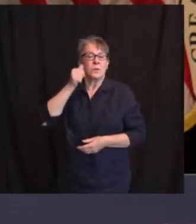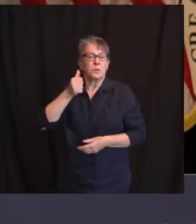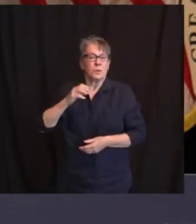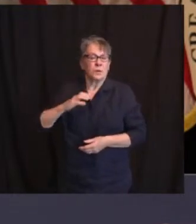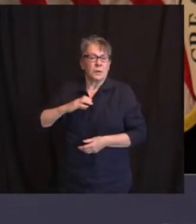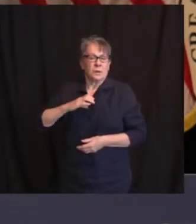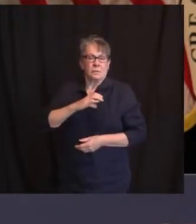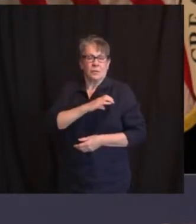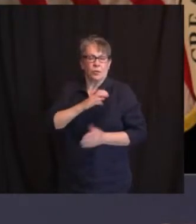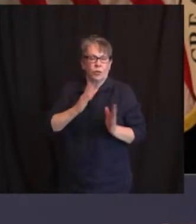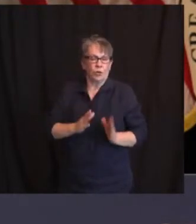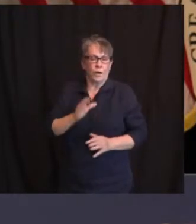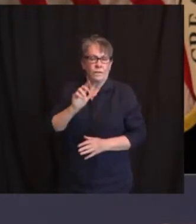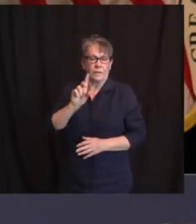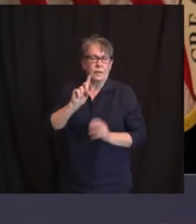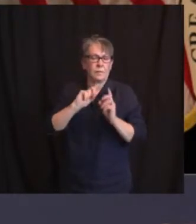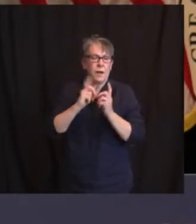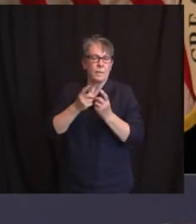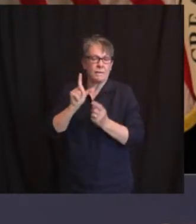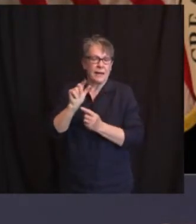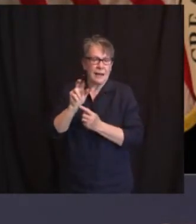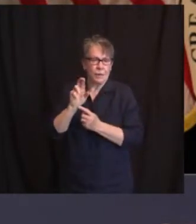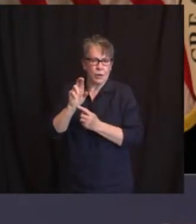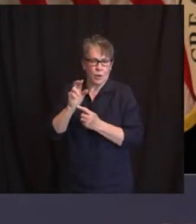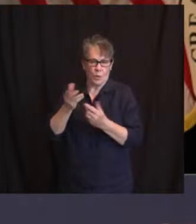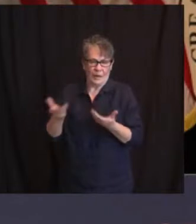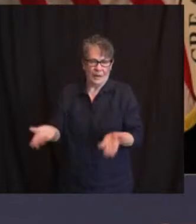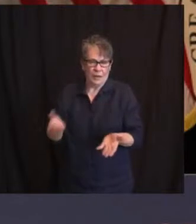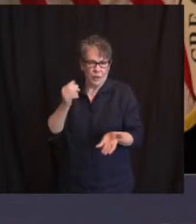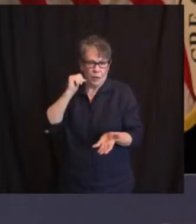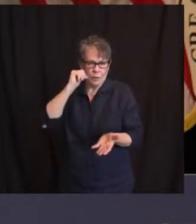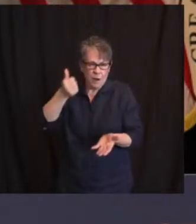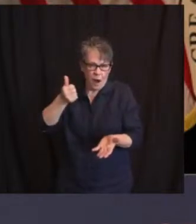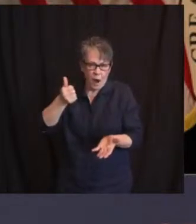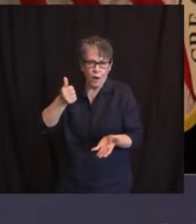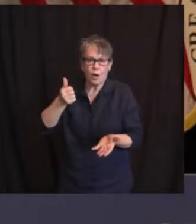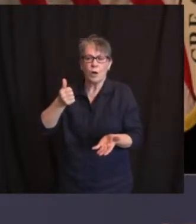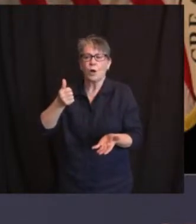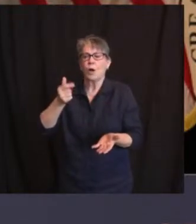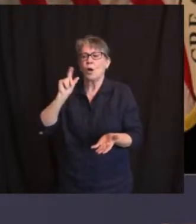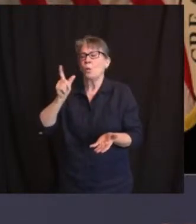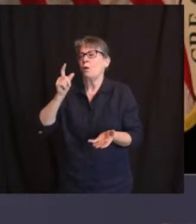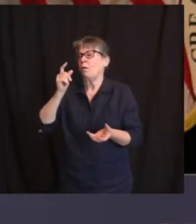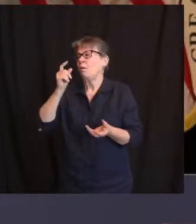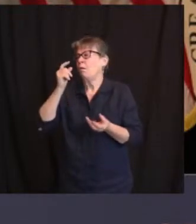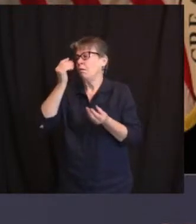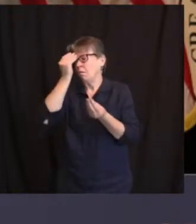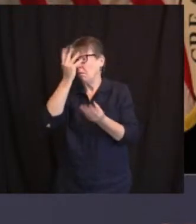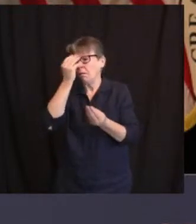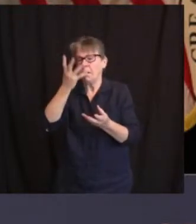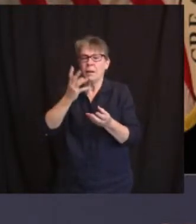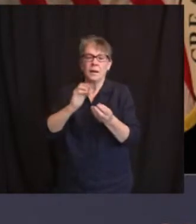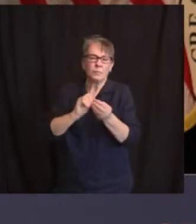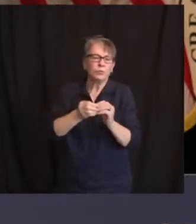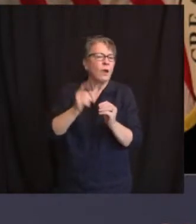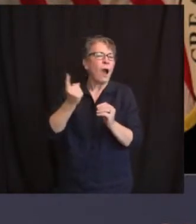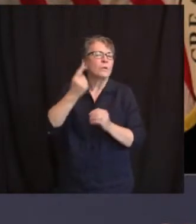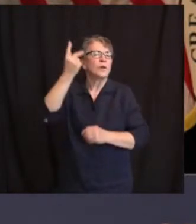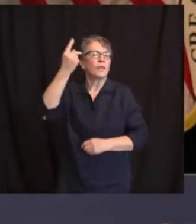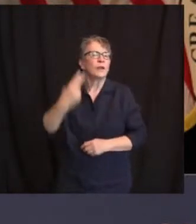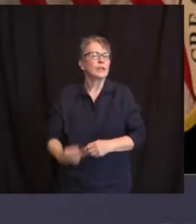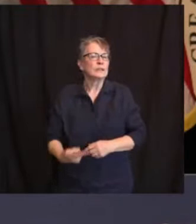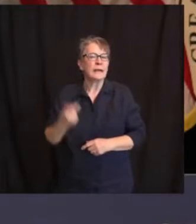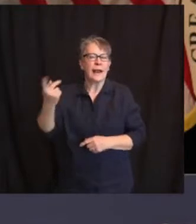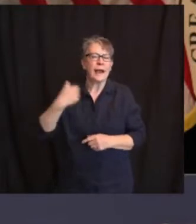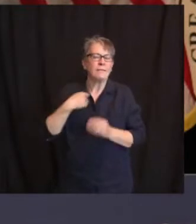literally have, you've taken the words right out of my mouth. New Jersey, I think, is by many measures ranked at the top of the American states of plowing